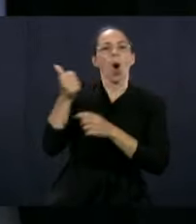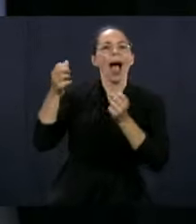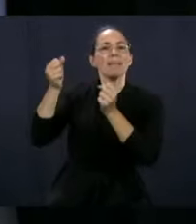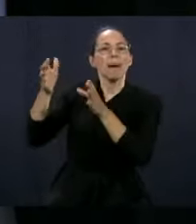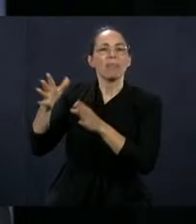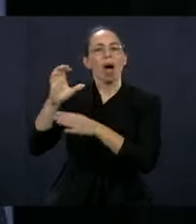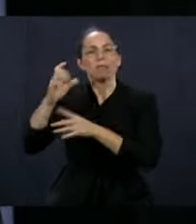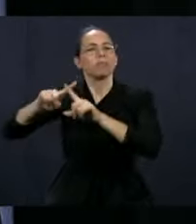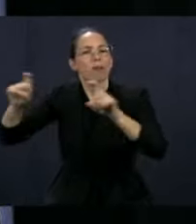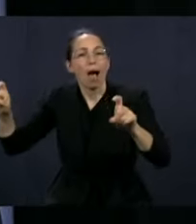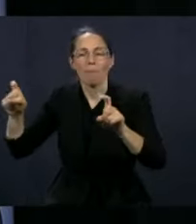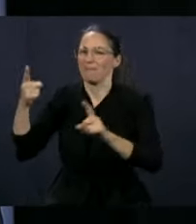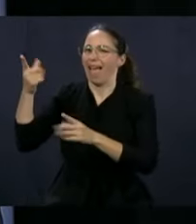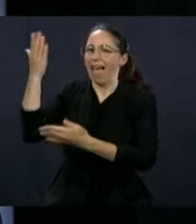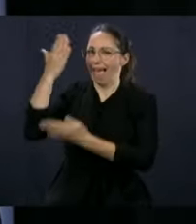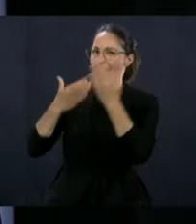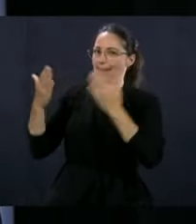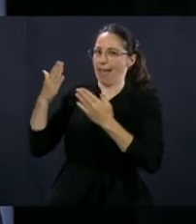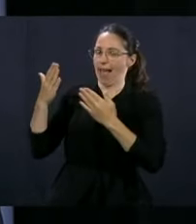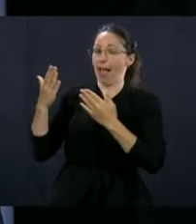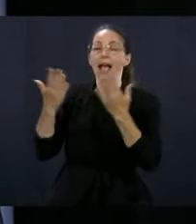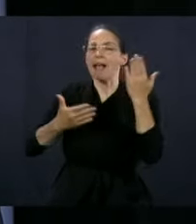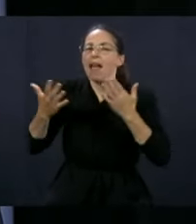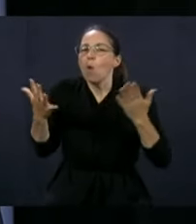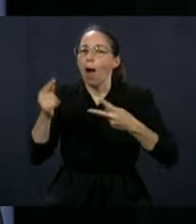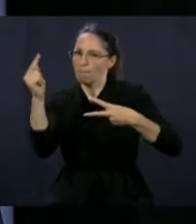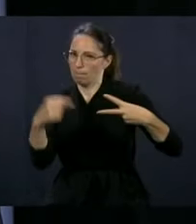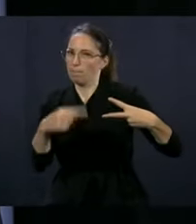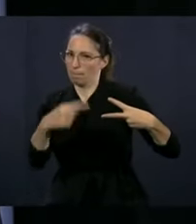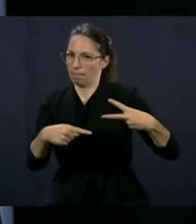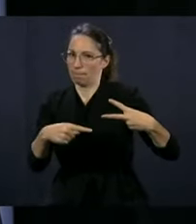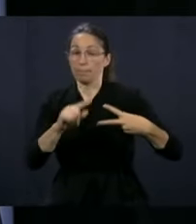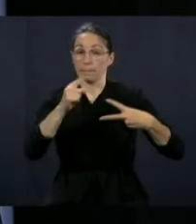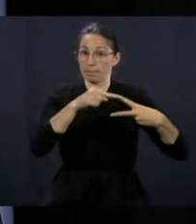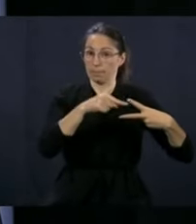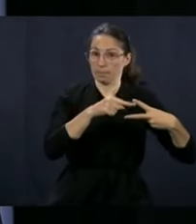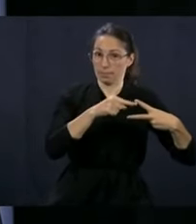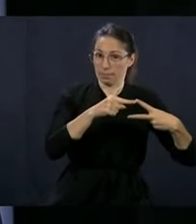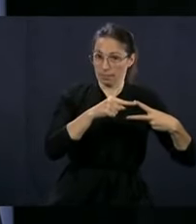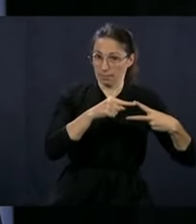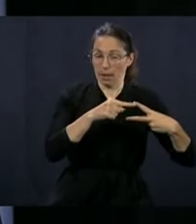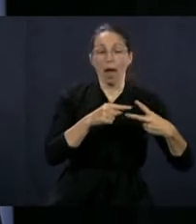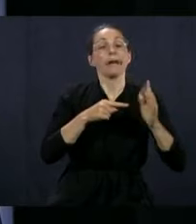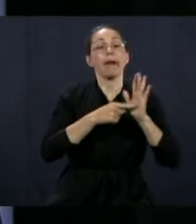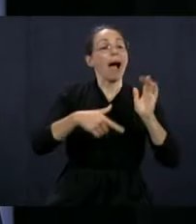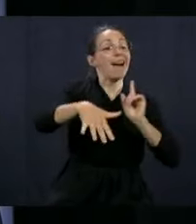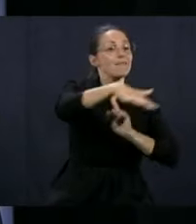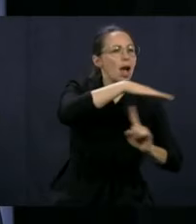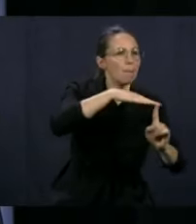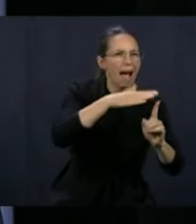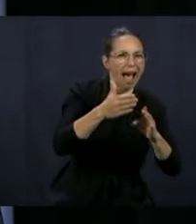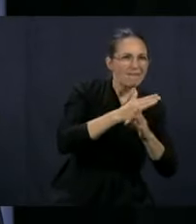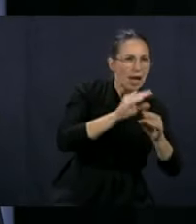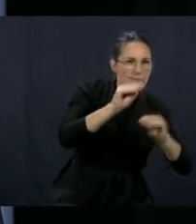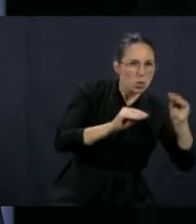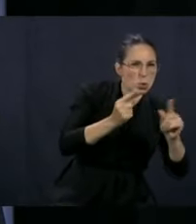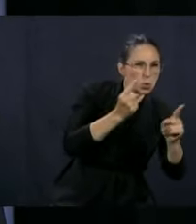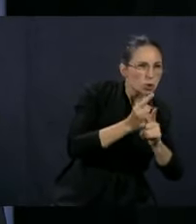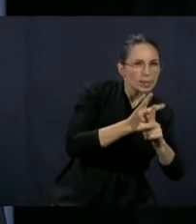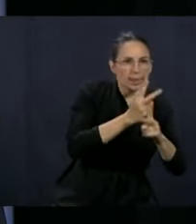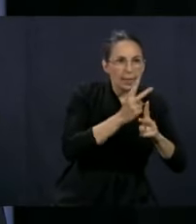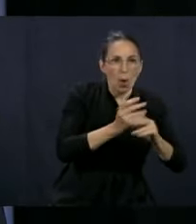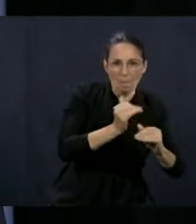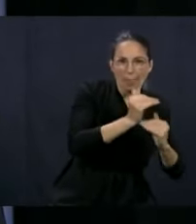Certain journalists as well, mainly on two aspects. The first one, the evaluations, the